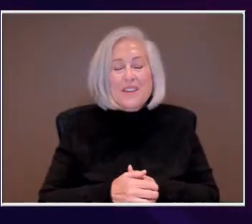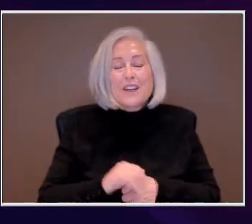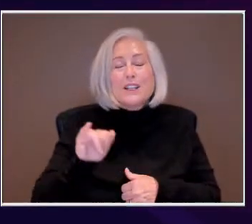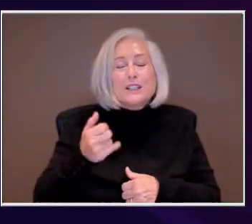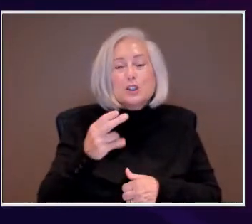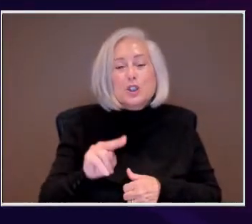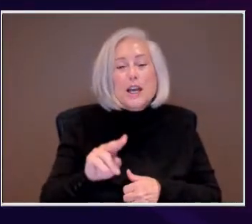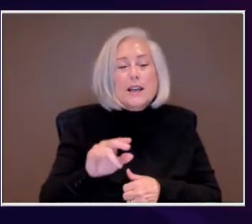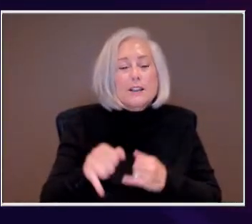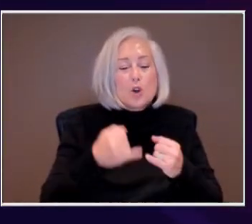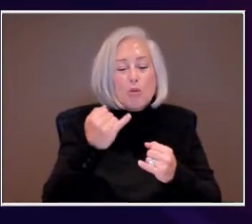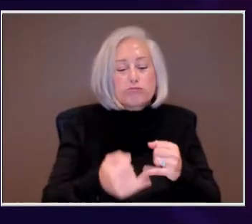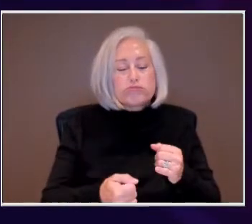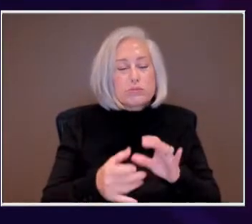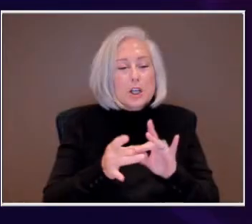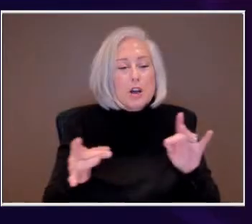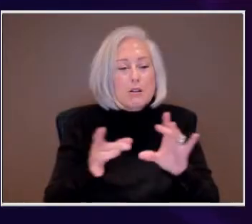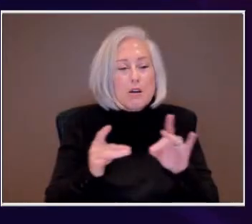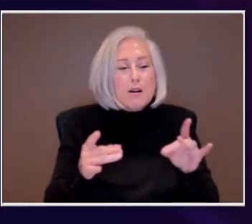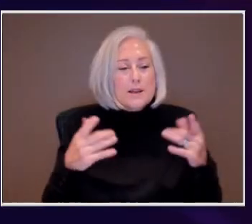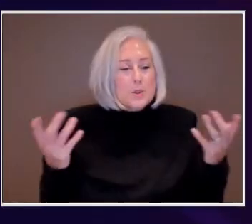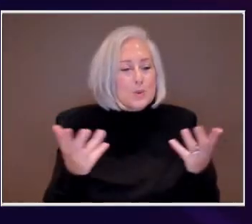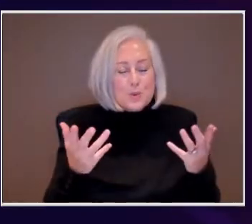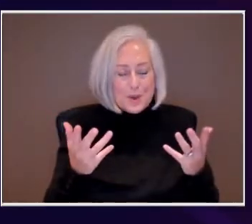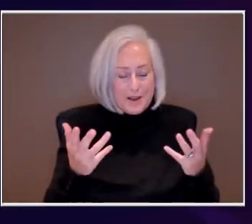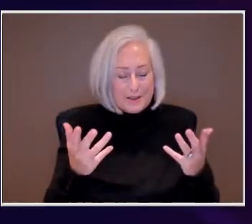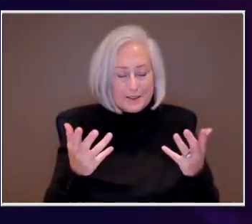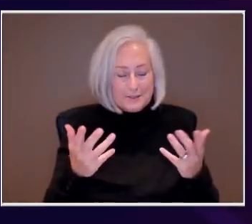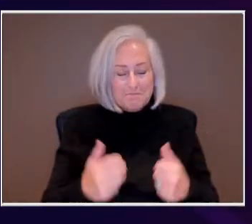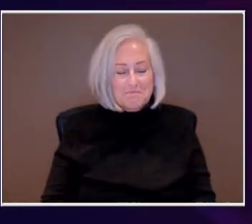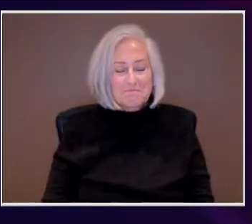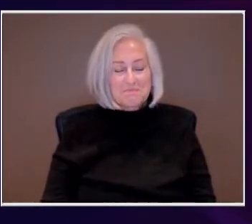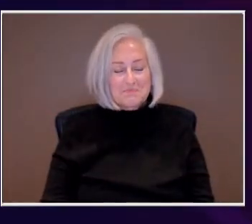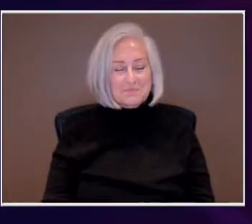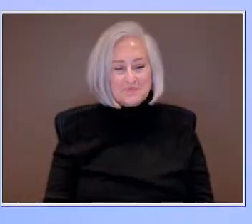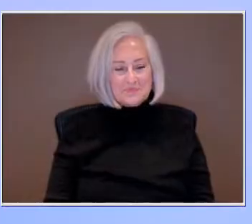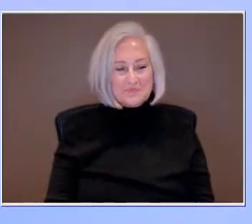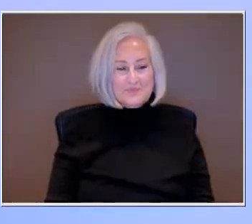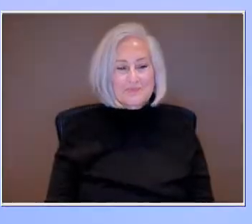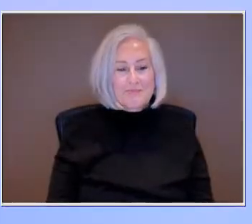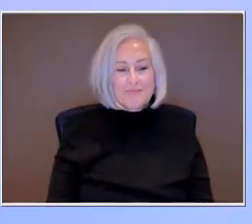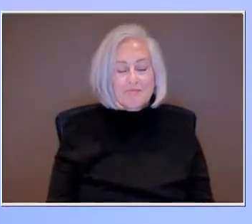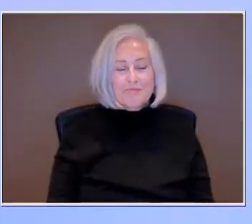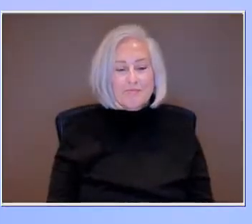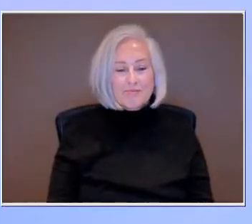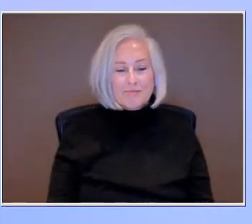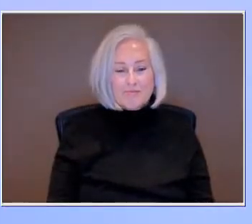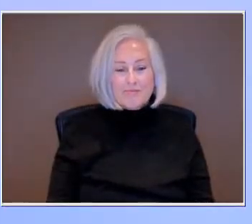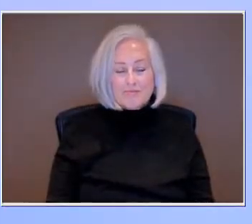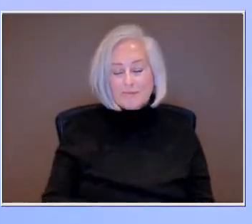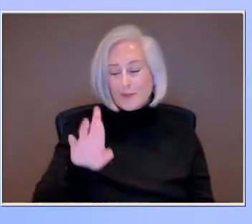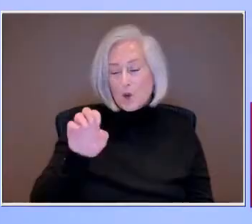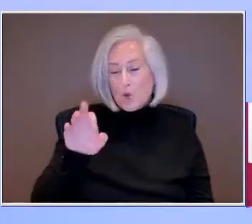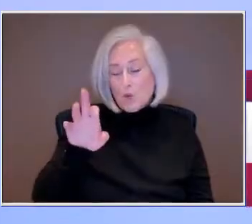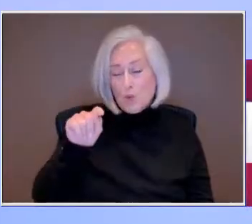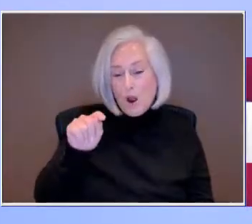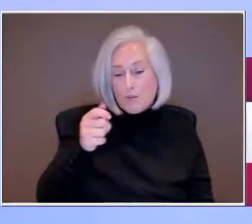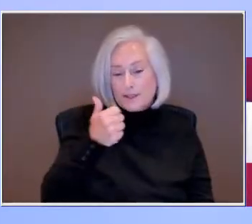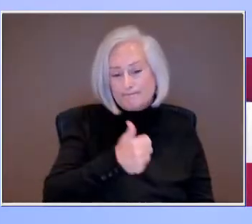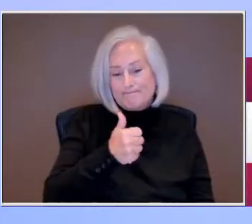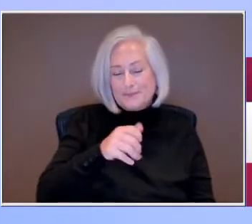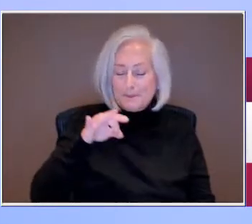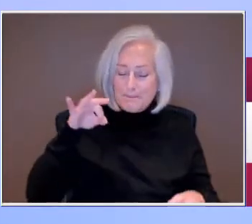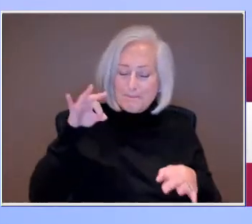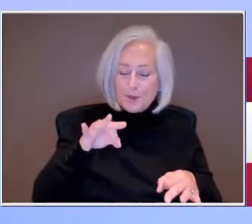you. What do you want our viewers to take away from this show the most? You know, I think Robert here is just a perfect example